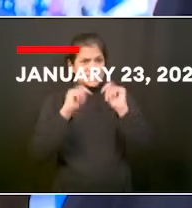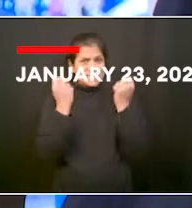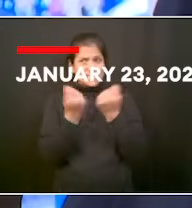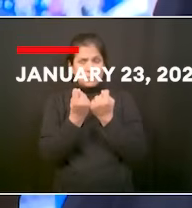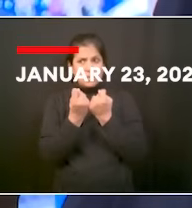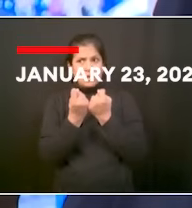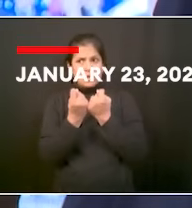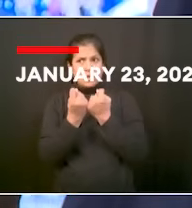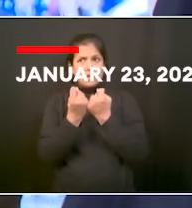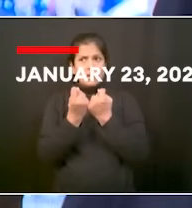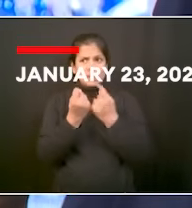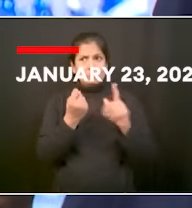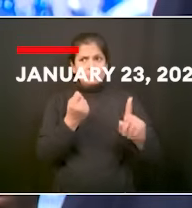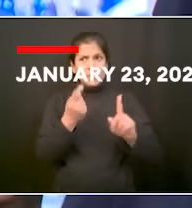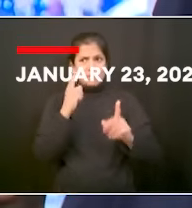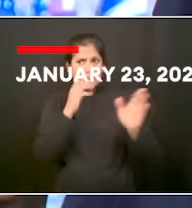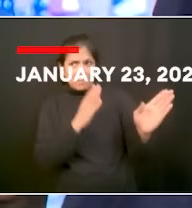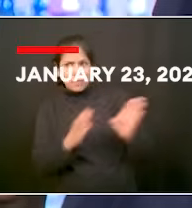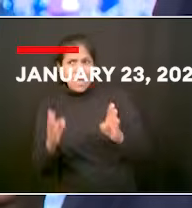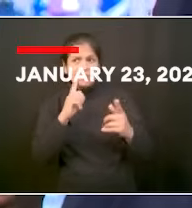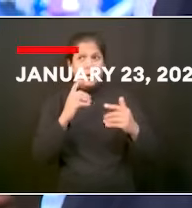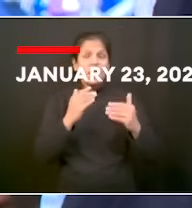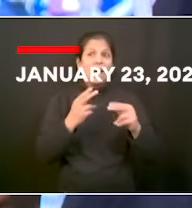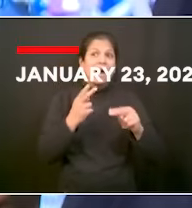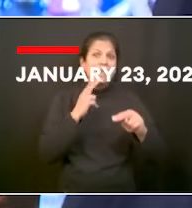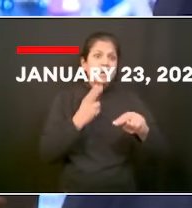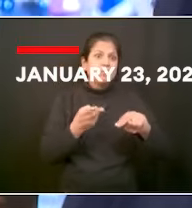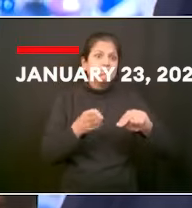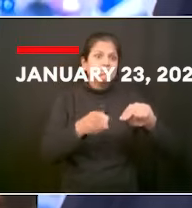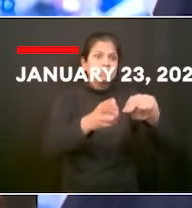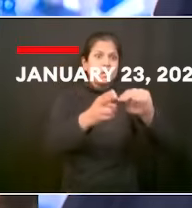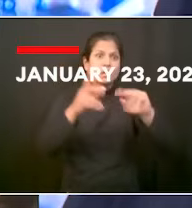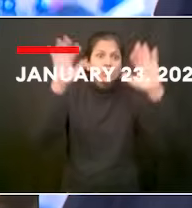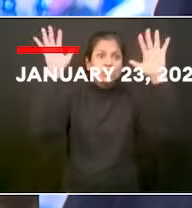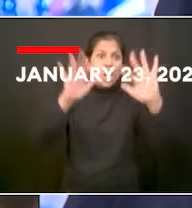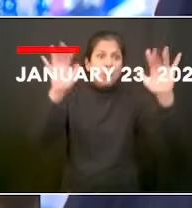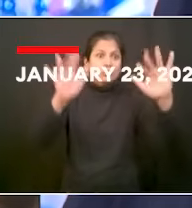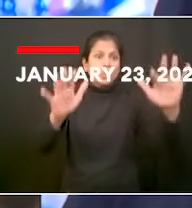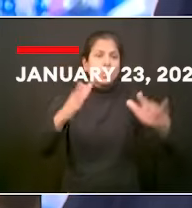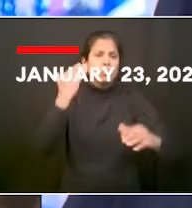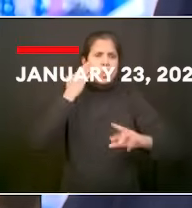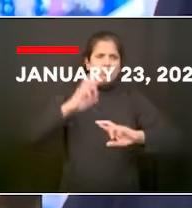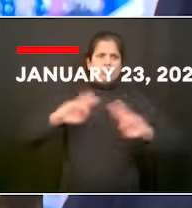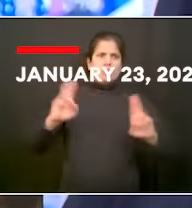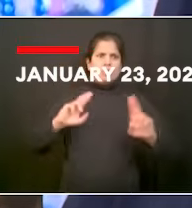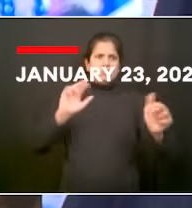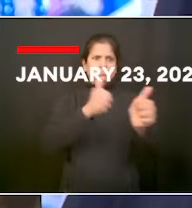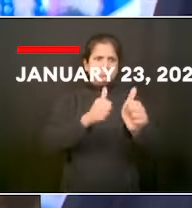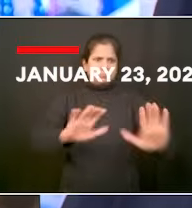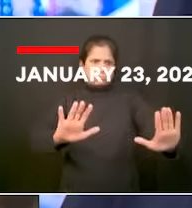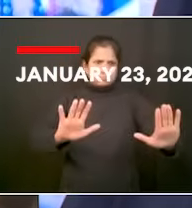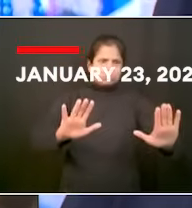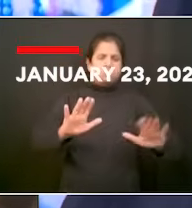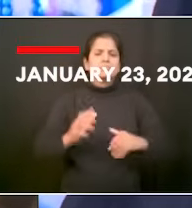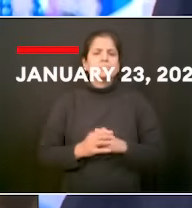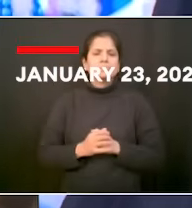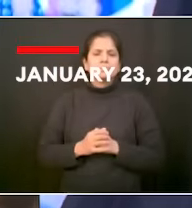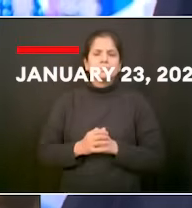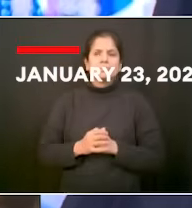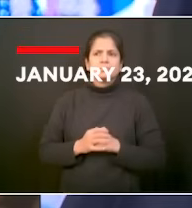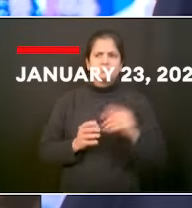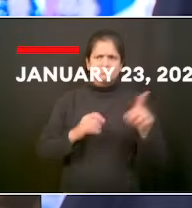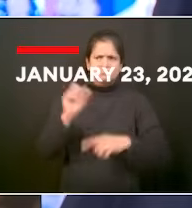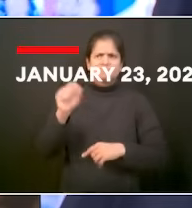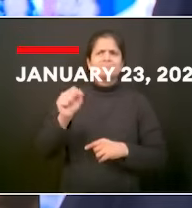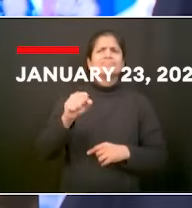you that right now we are preparing for every possible outcome. Right? Just because we might want to see 8 inches of snow